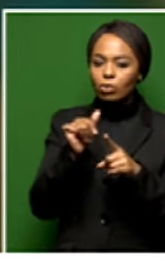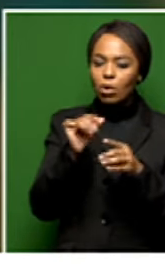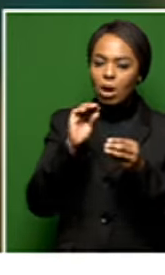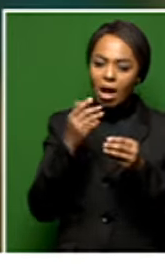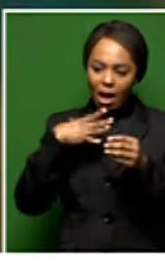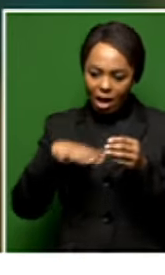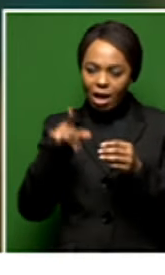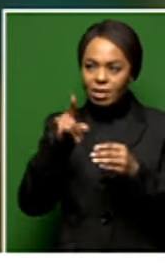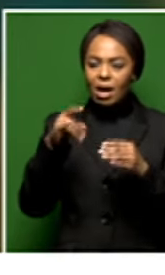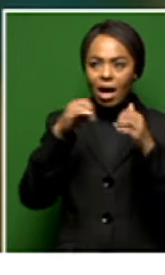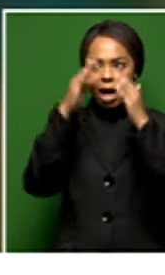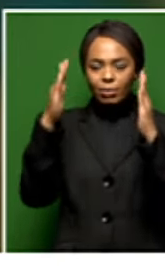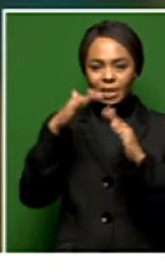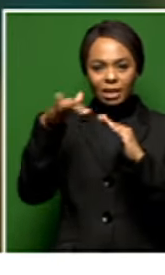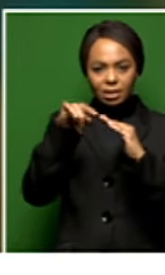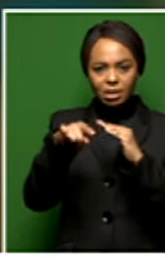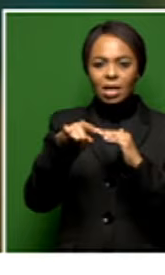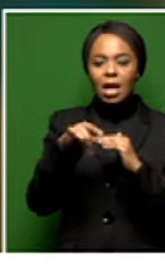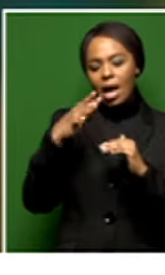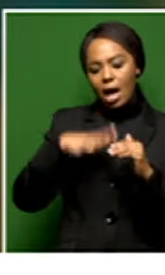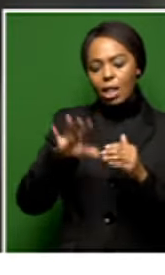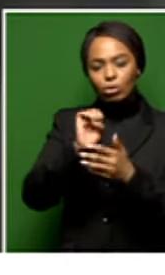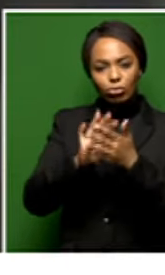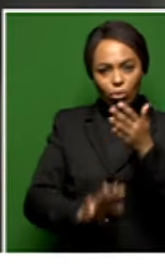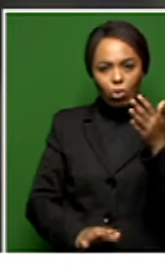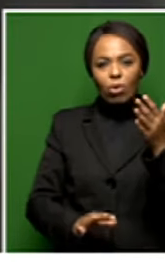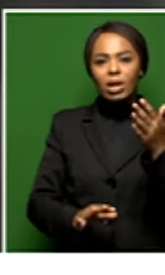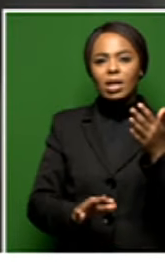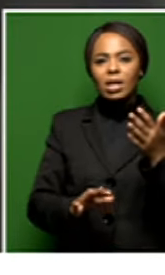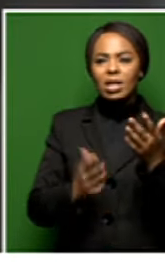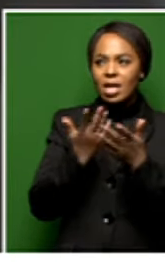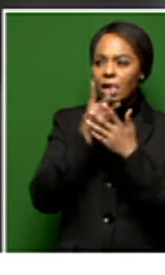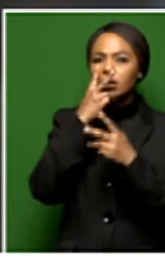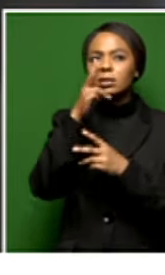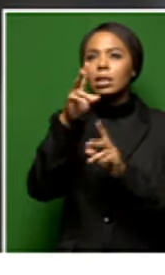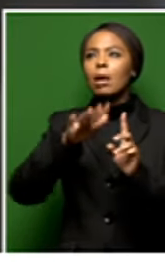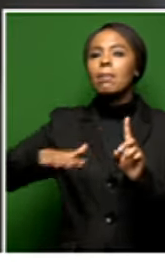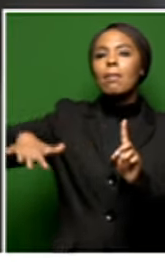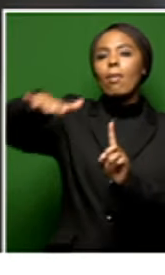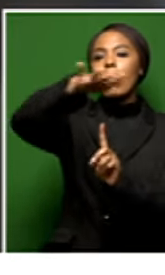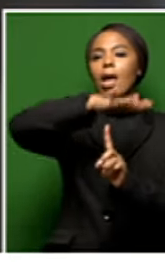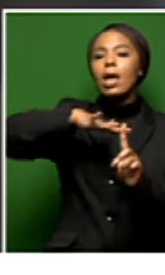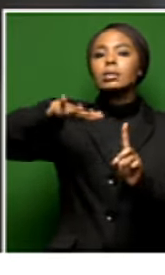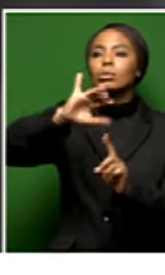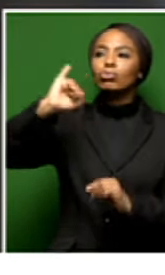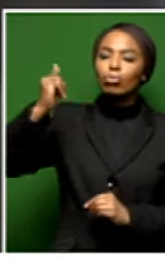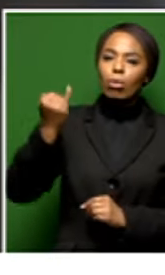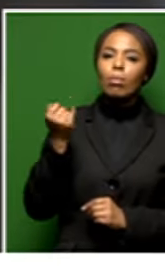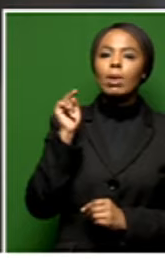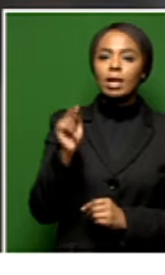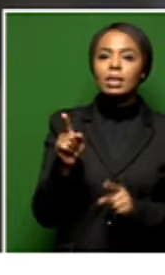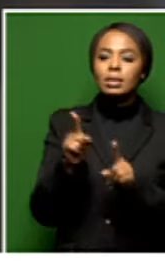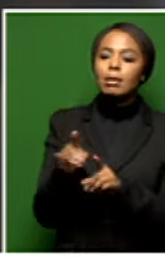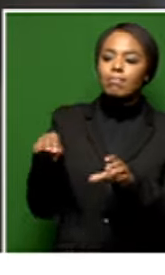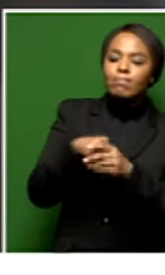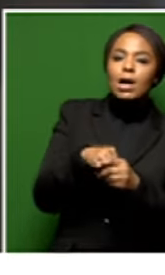And like Musa said, that is this large building that's surrounding Johannesburg. And we're very intentional with the work that we also put upstairs,